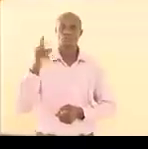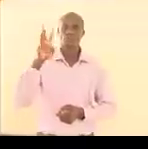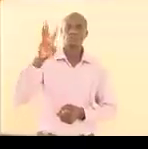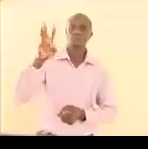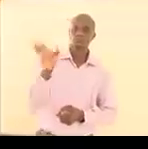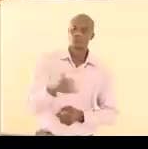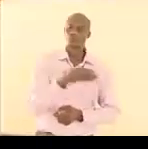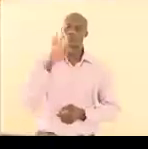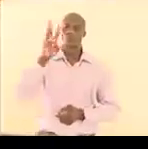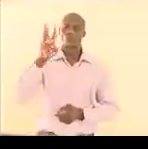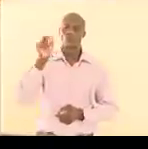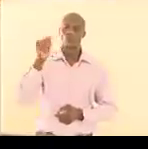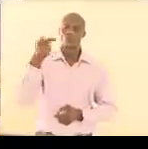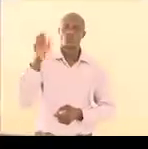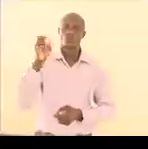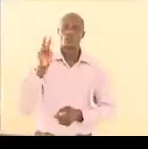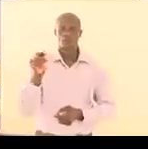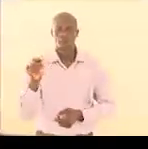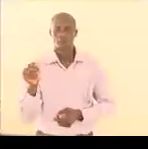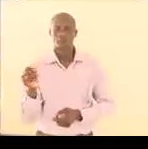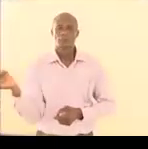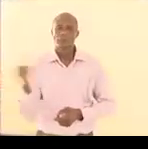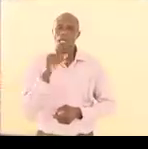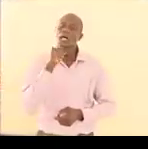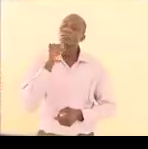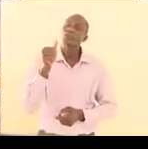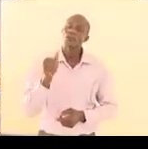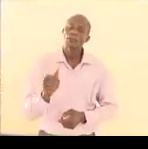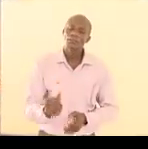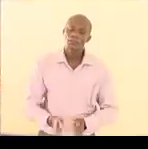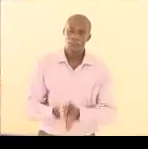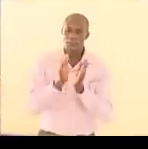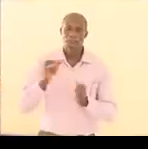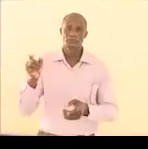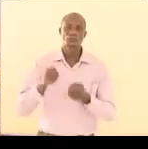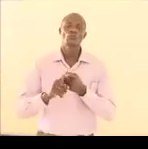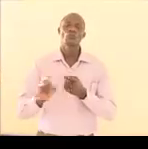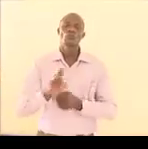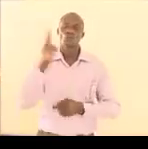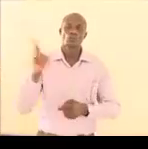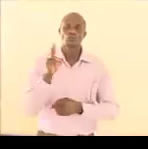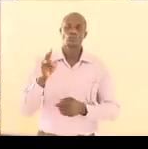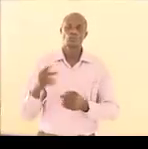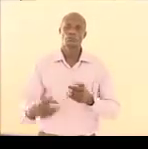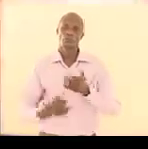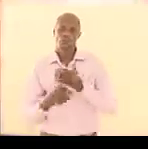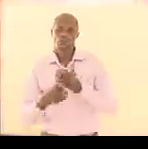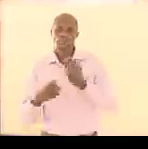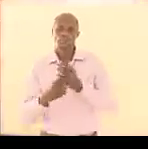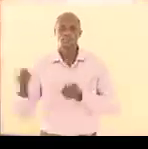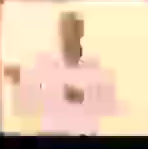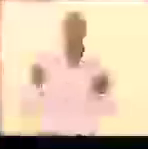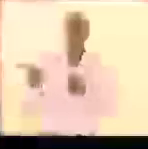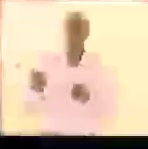wagon. They are not asking to use the latest electric car. They are not asking to